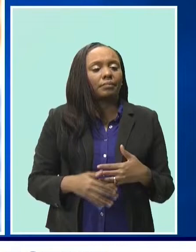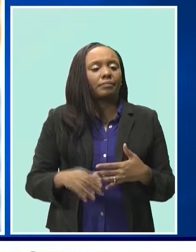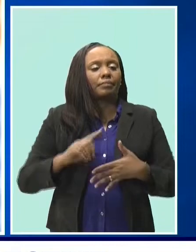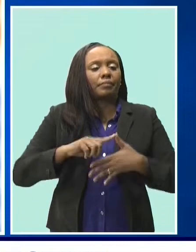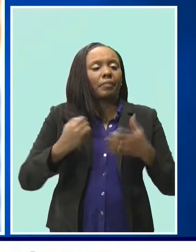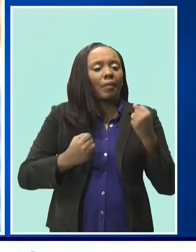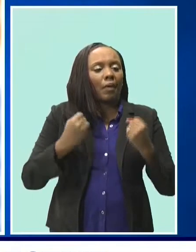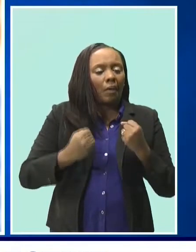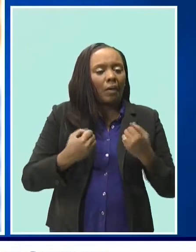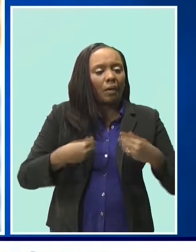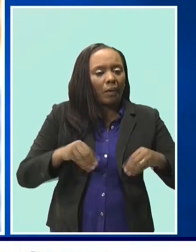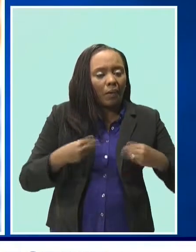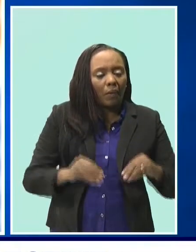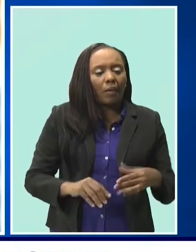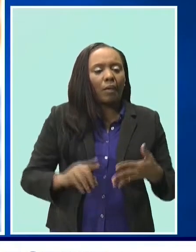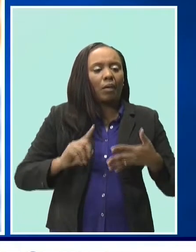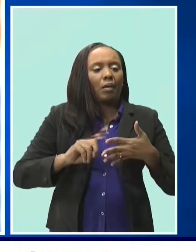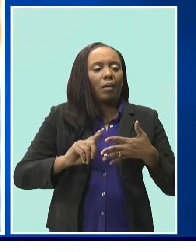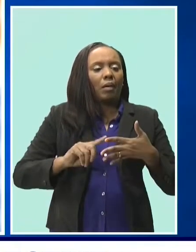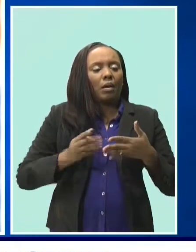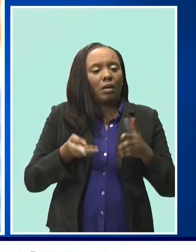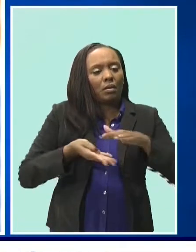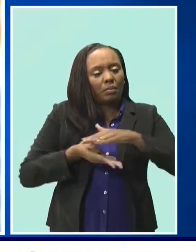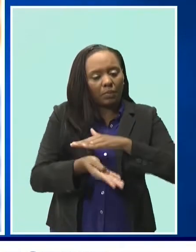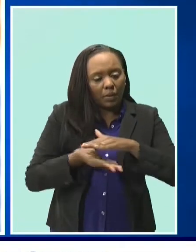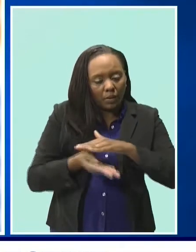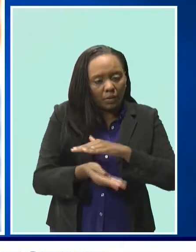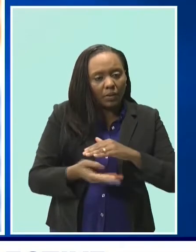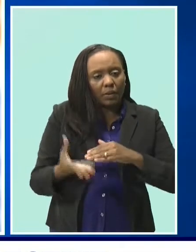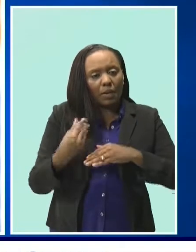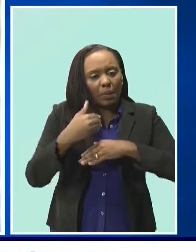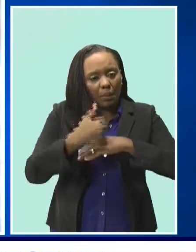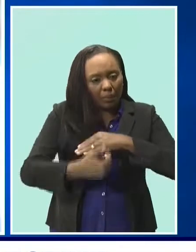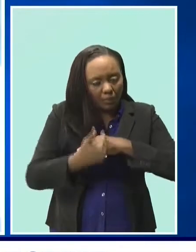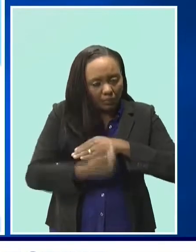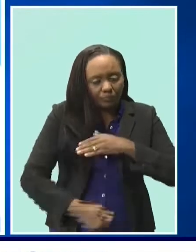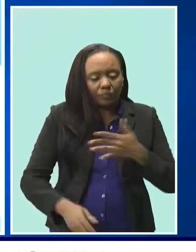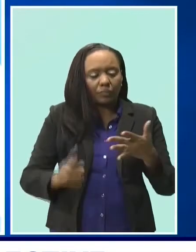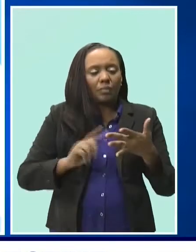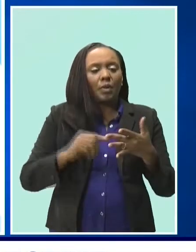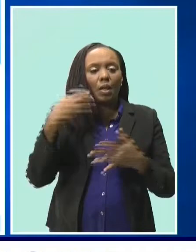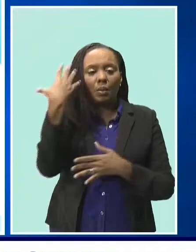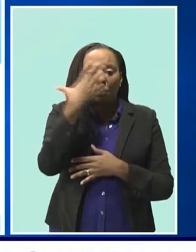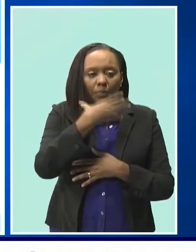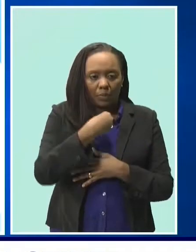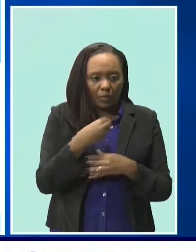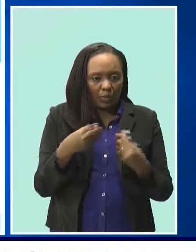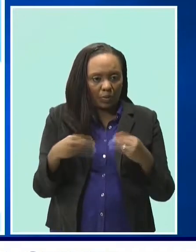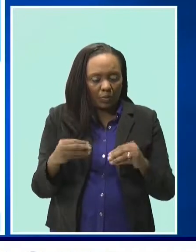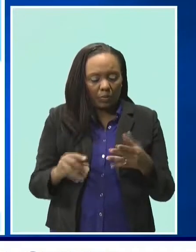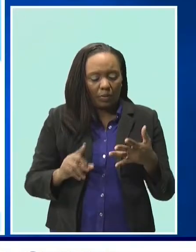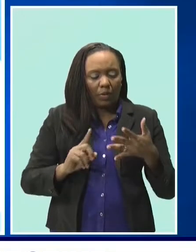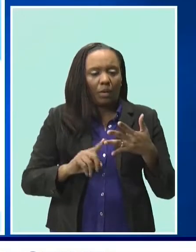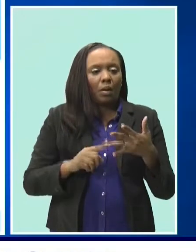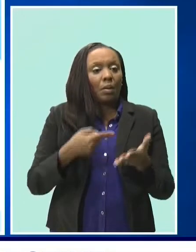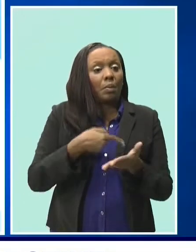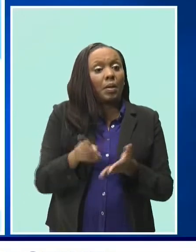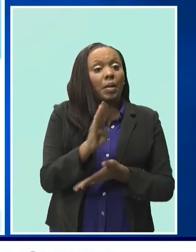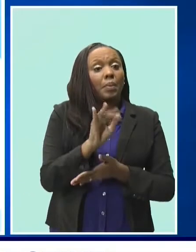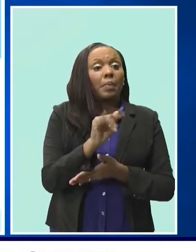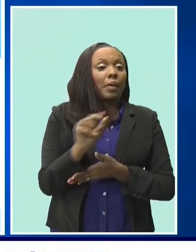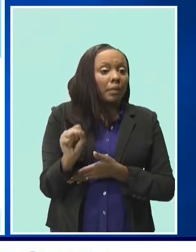marts, automotive stores and workshops, bakeries and bread depots, beauty supply stores, bill payment